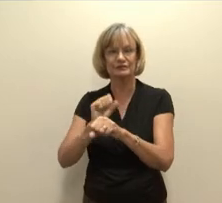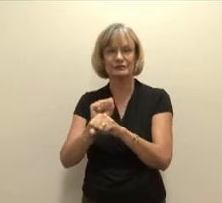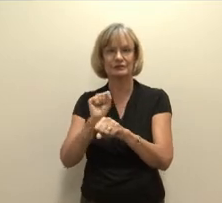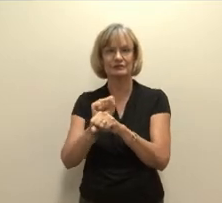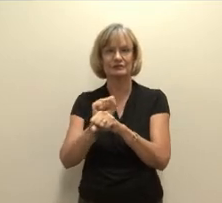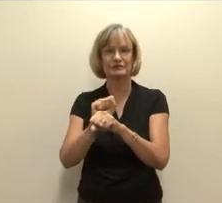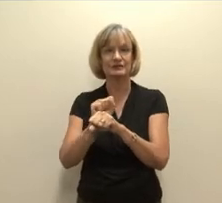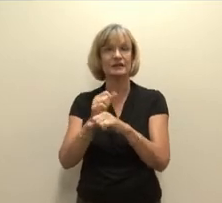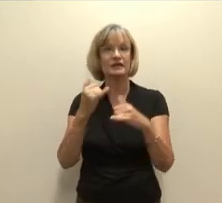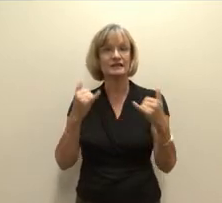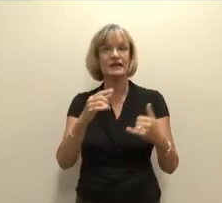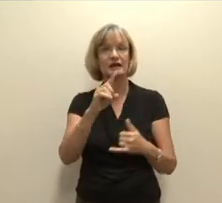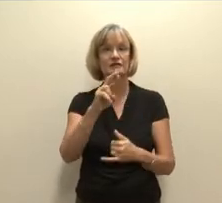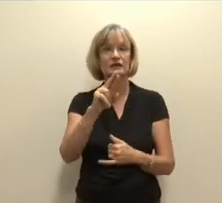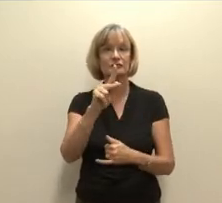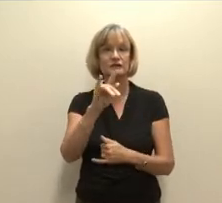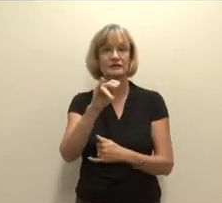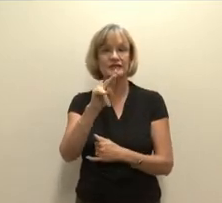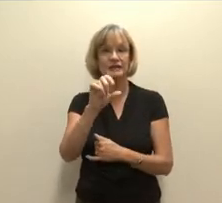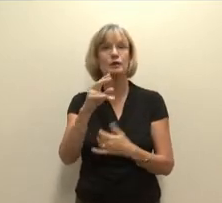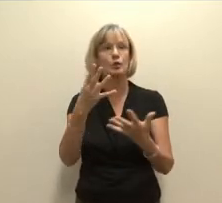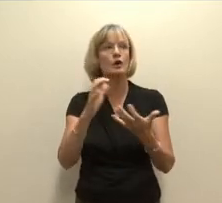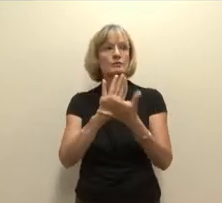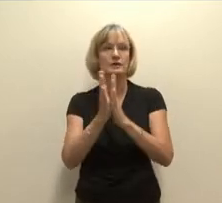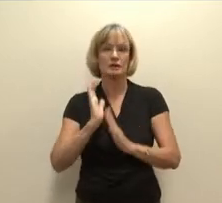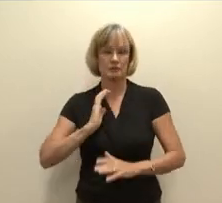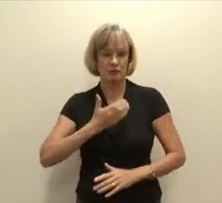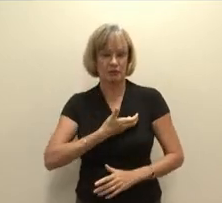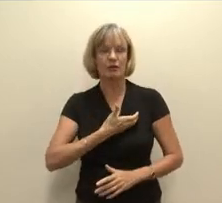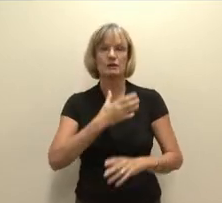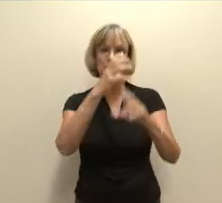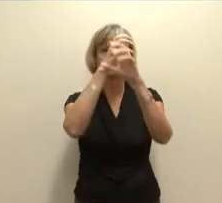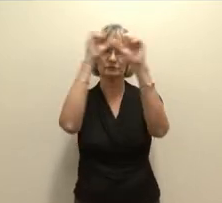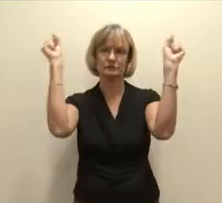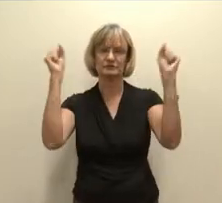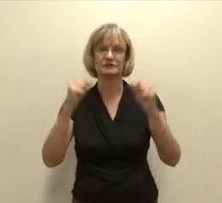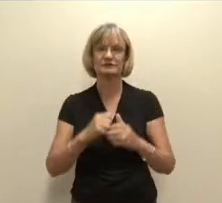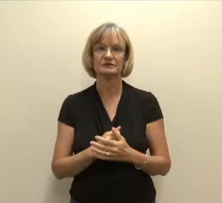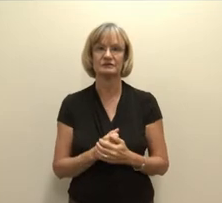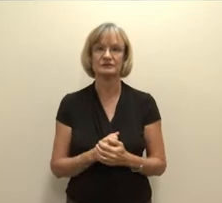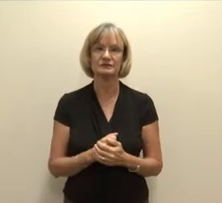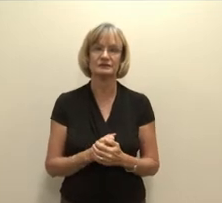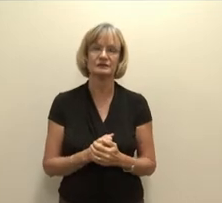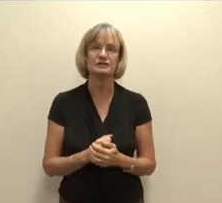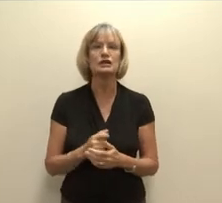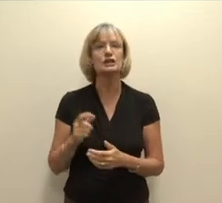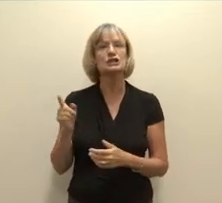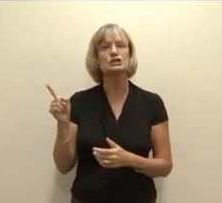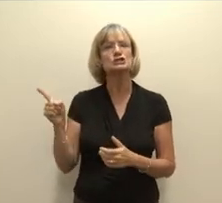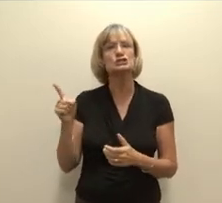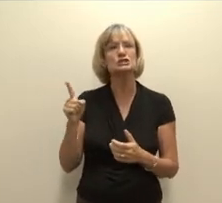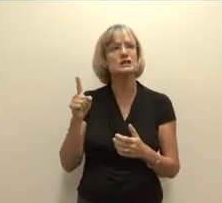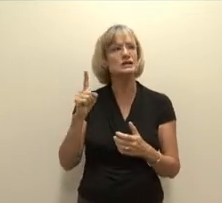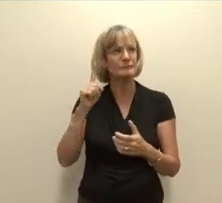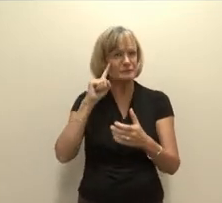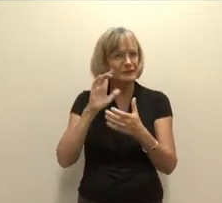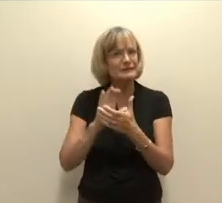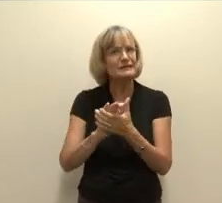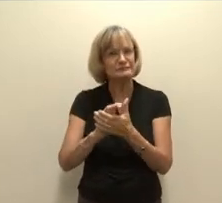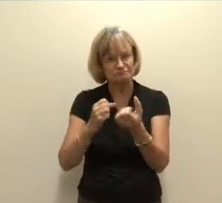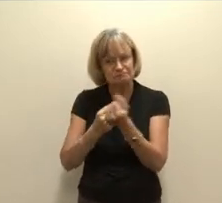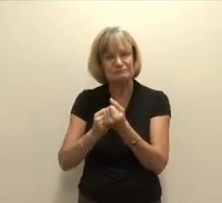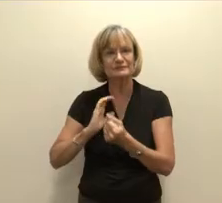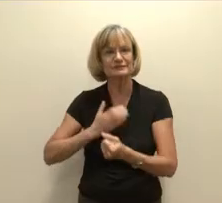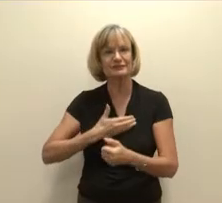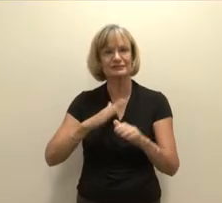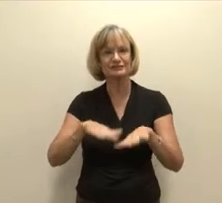Now Dr. Kincannon wants to become Waco ISD superintendent. She believes in our kids